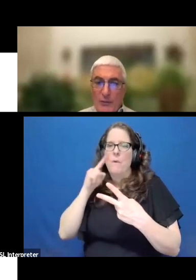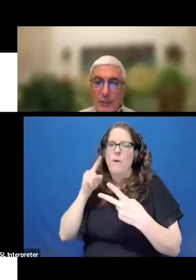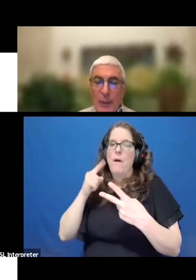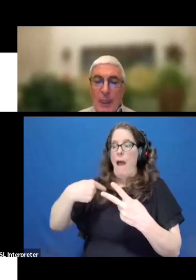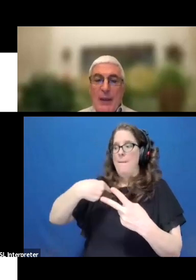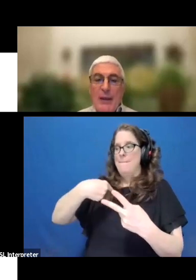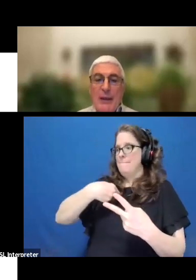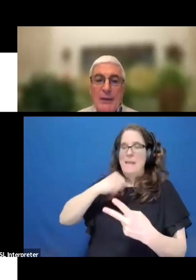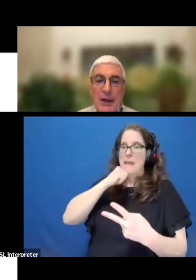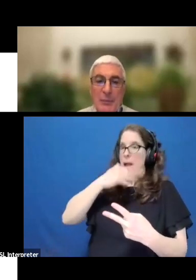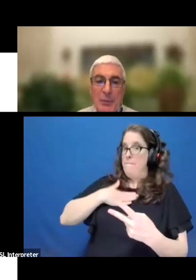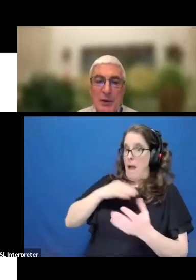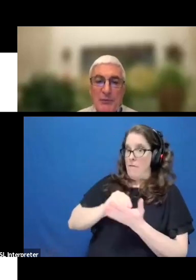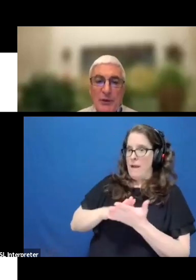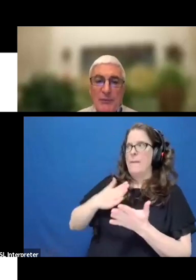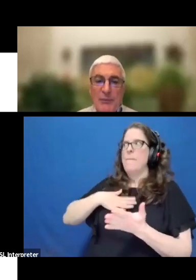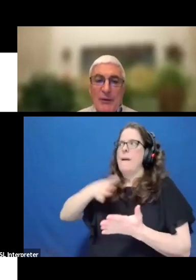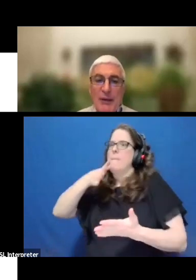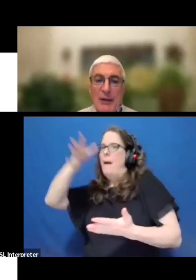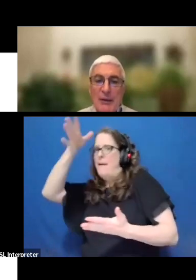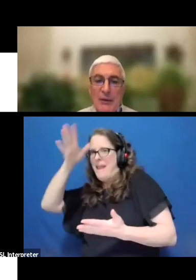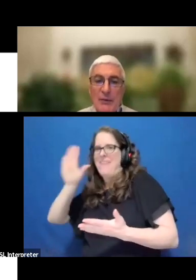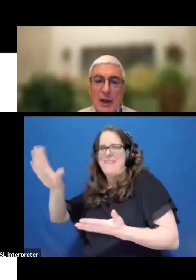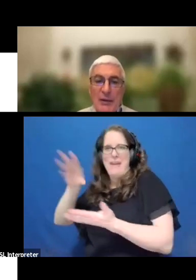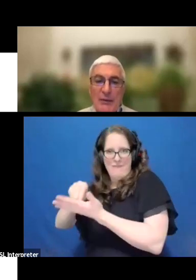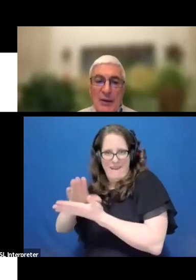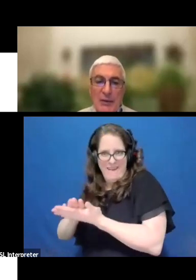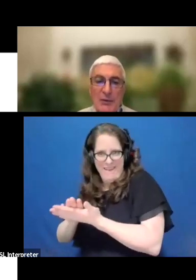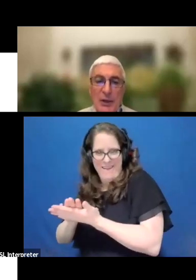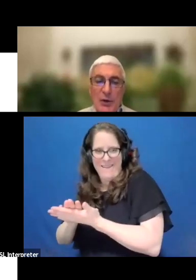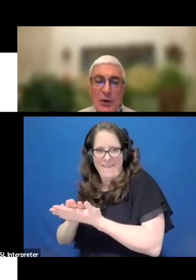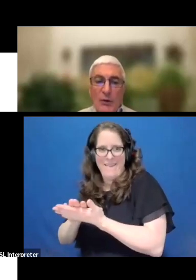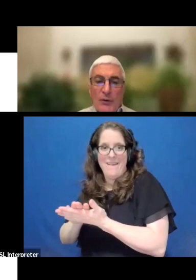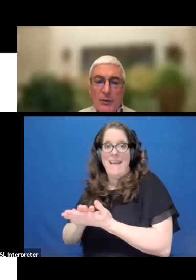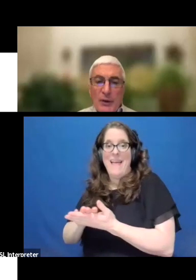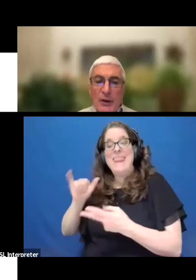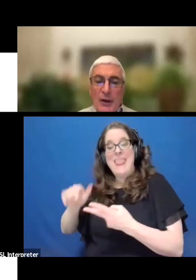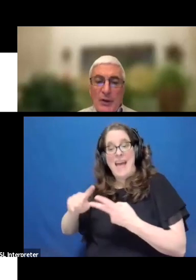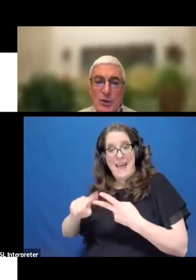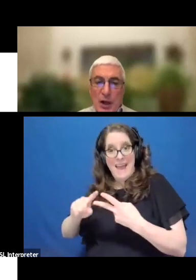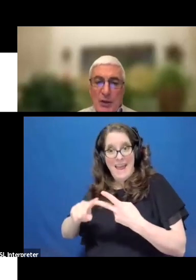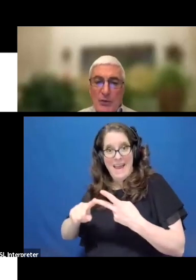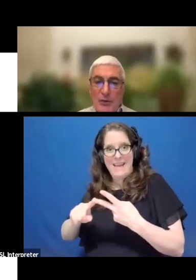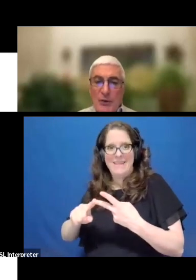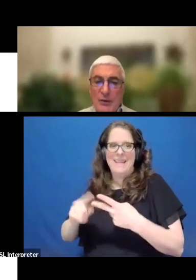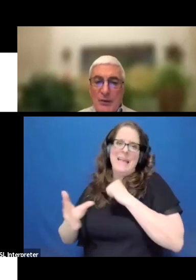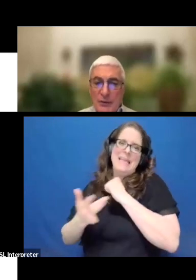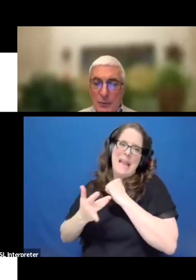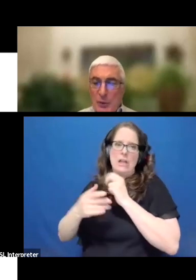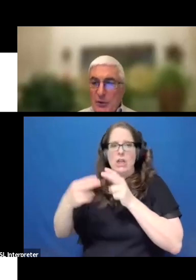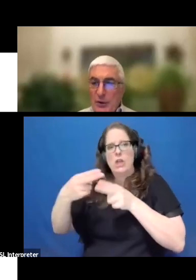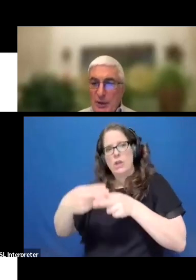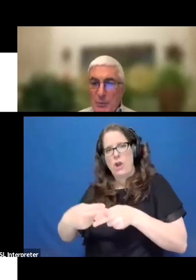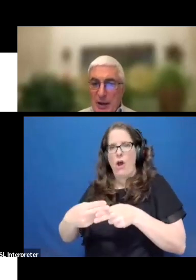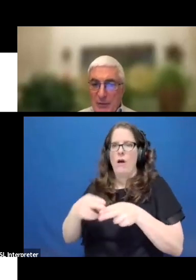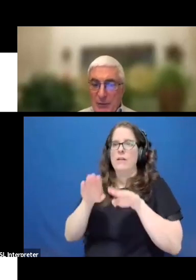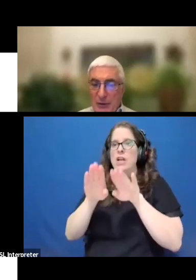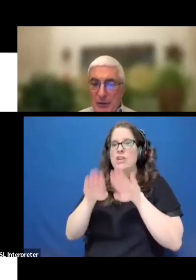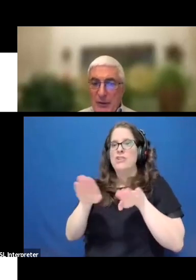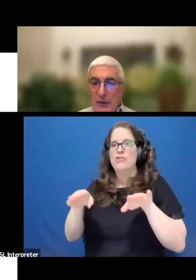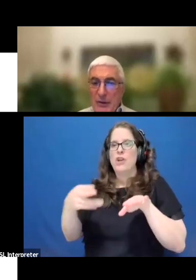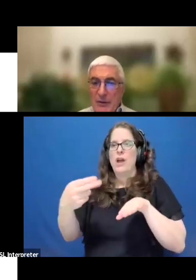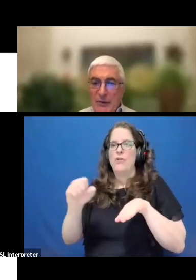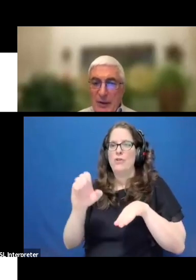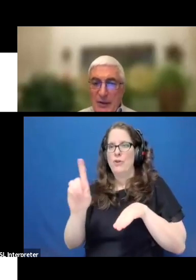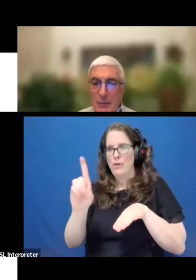record. That benefit is technically called a childhood disability